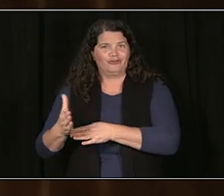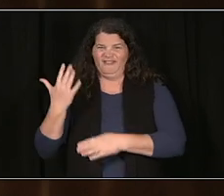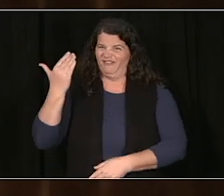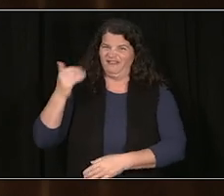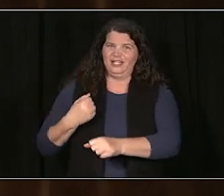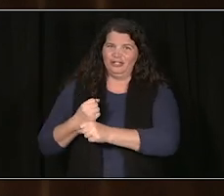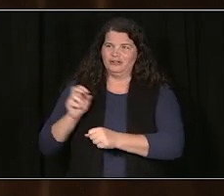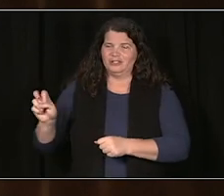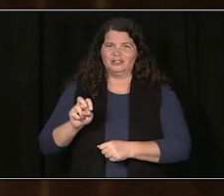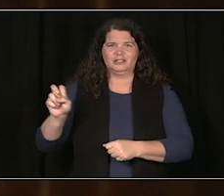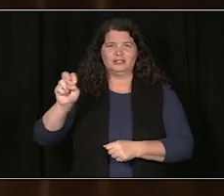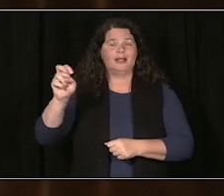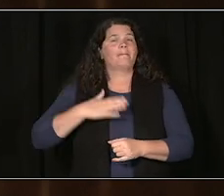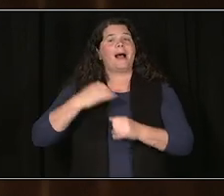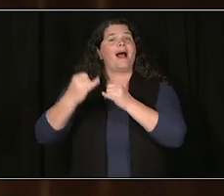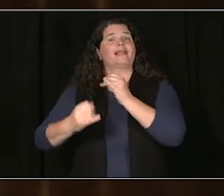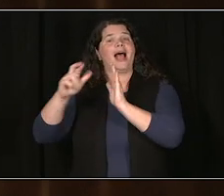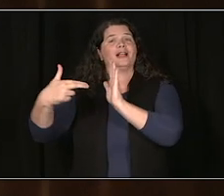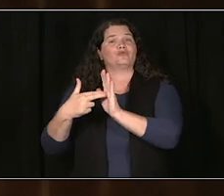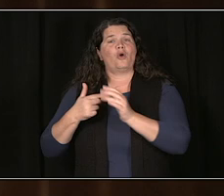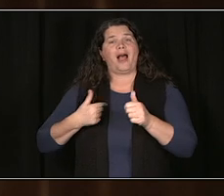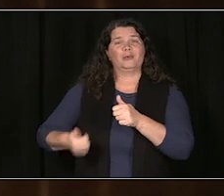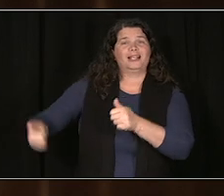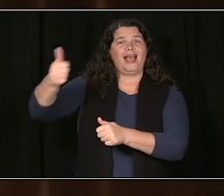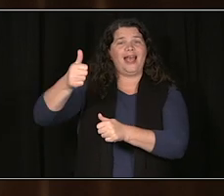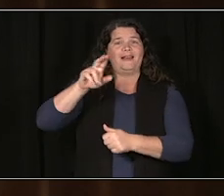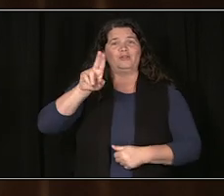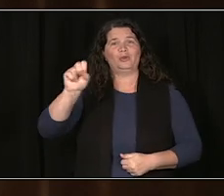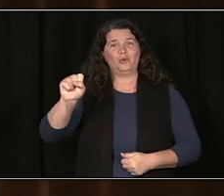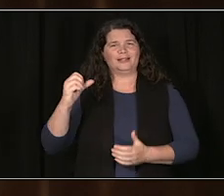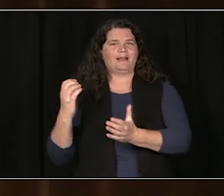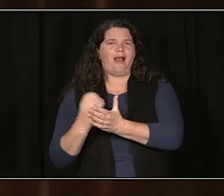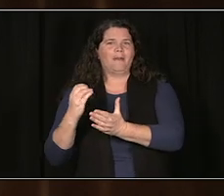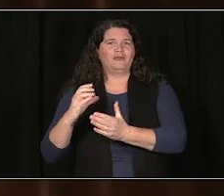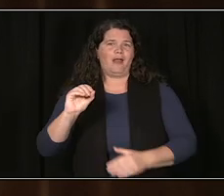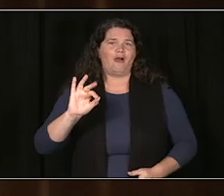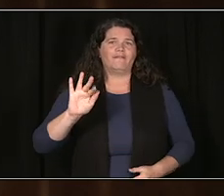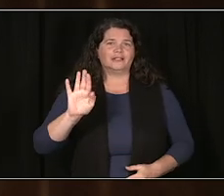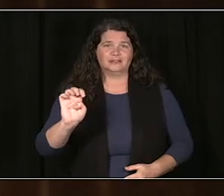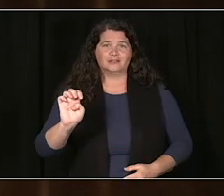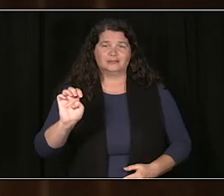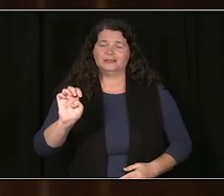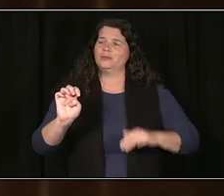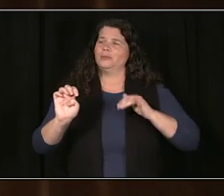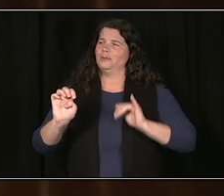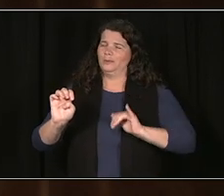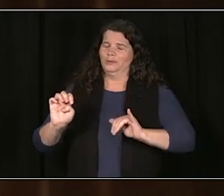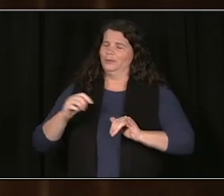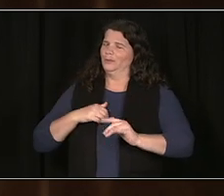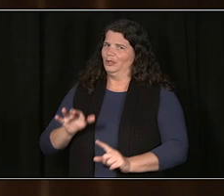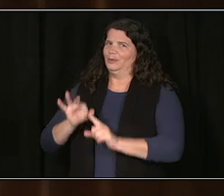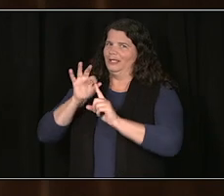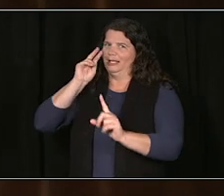as head of the United States Copyright Office gave me a unique insight, a seat at the table, if you will, on the obstacles that women